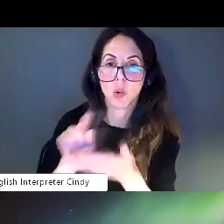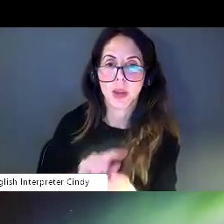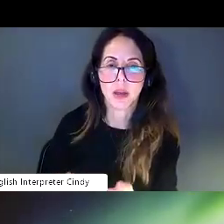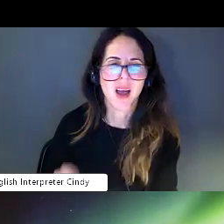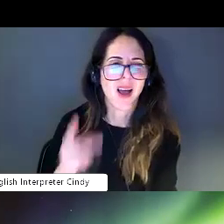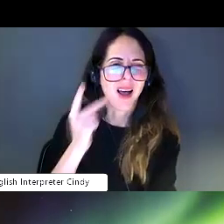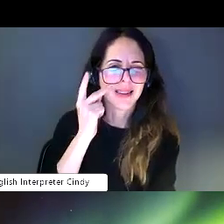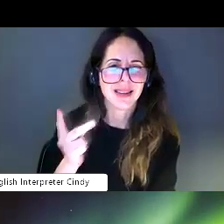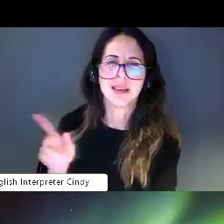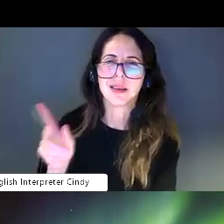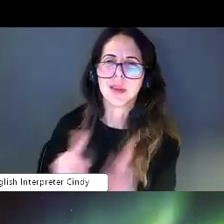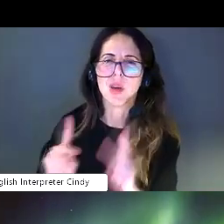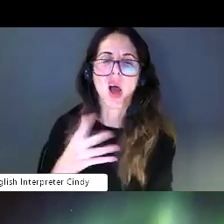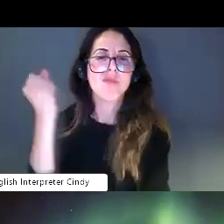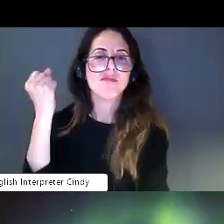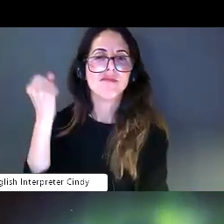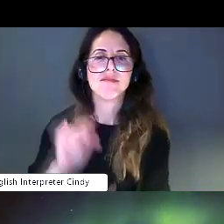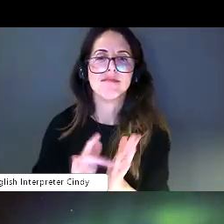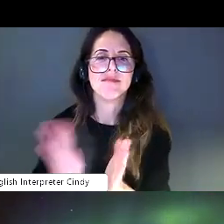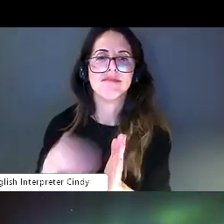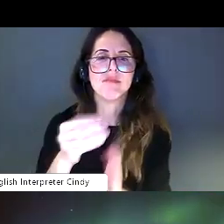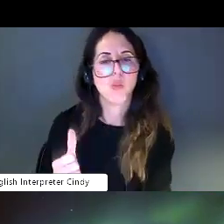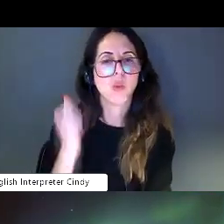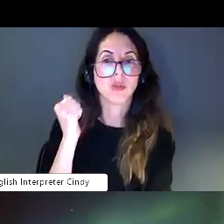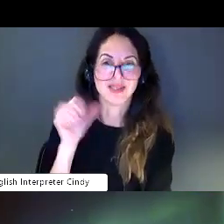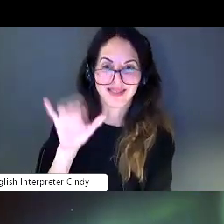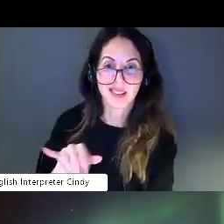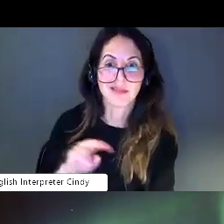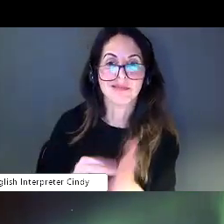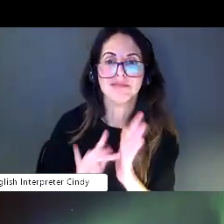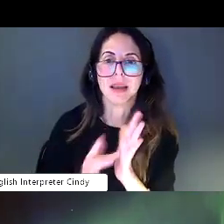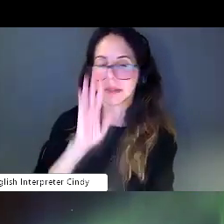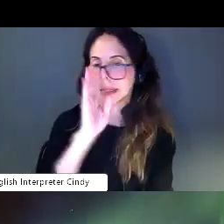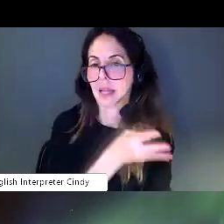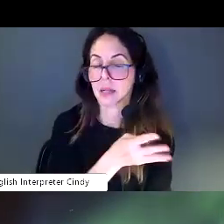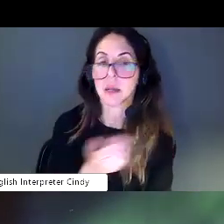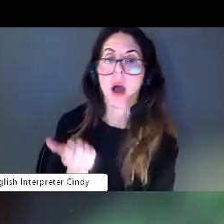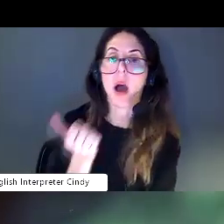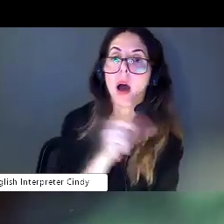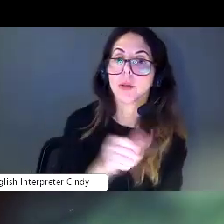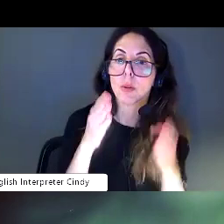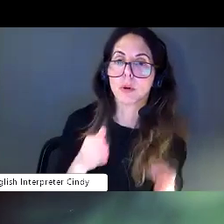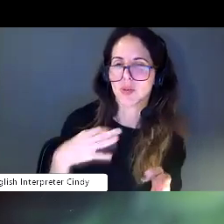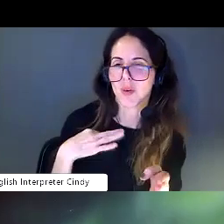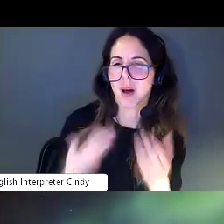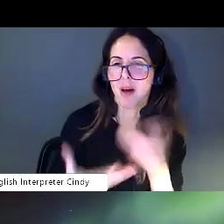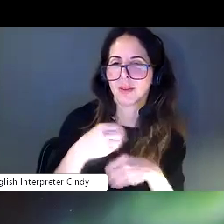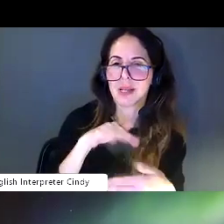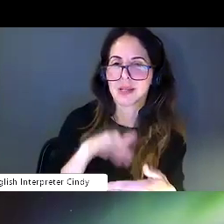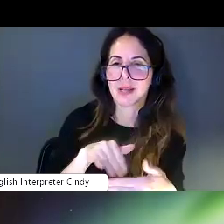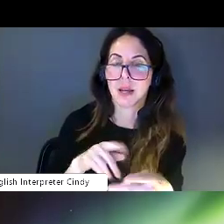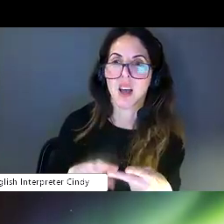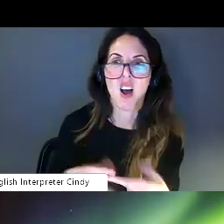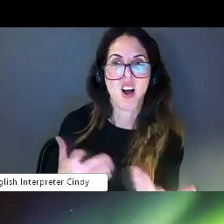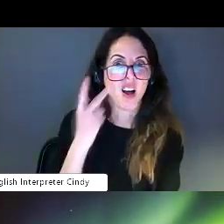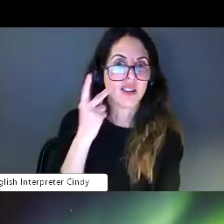who don't give them their medicine. So that's an example of like medical neglect. Whereas another participant indicated, probably at